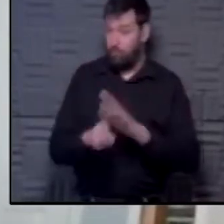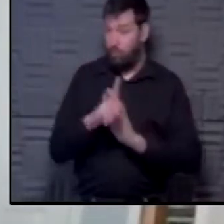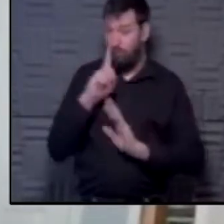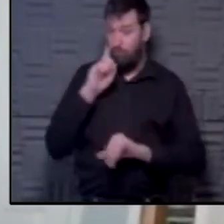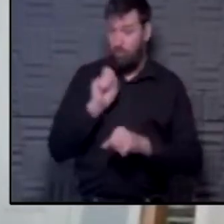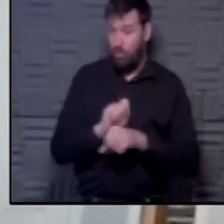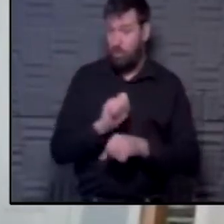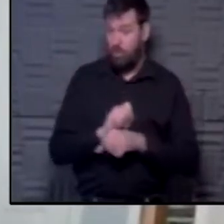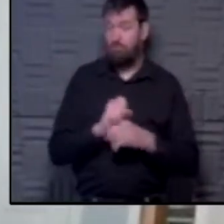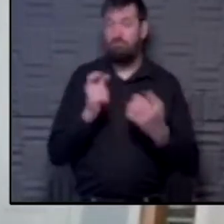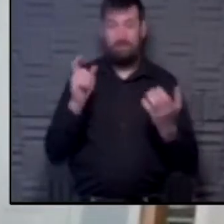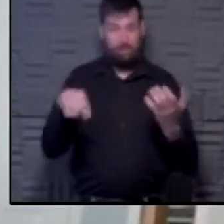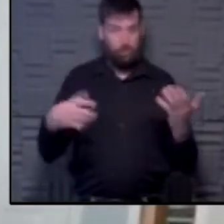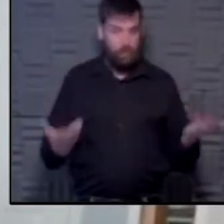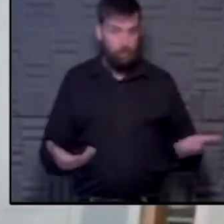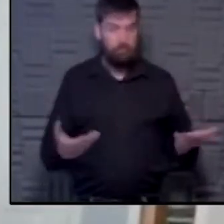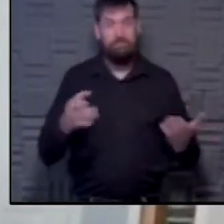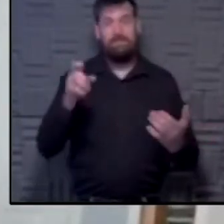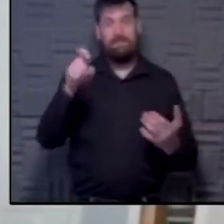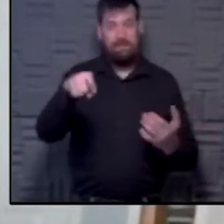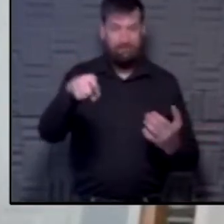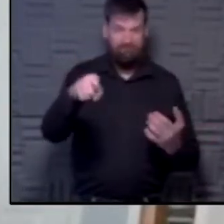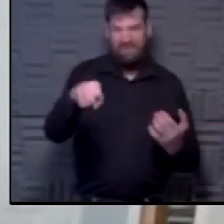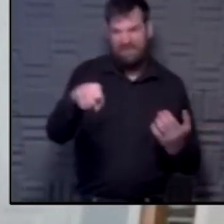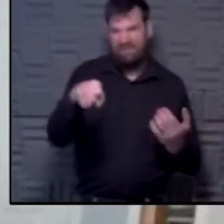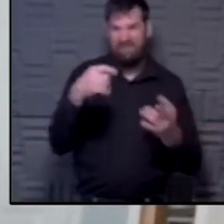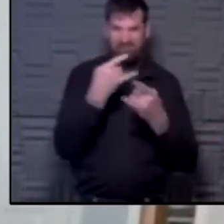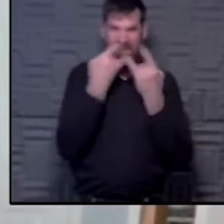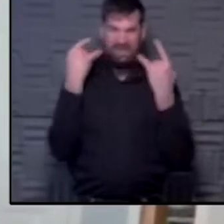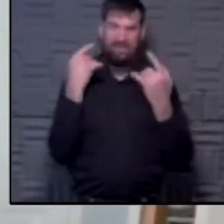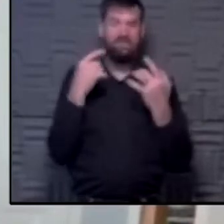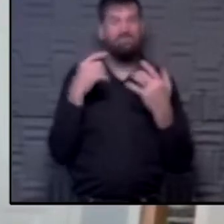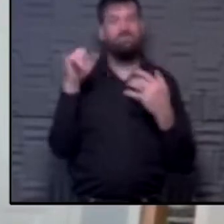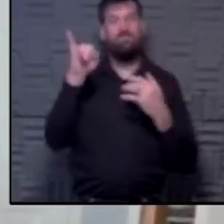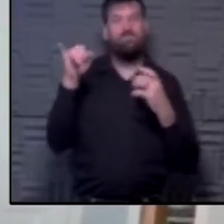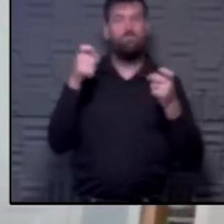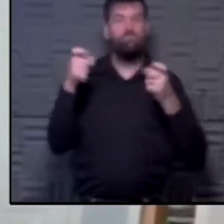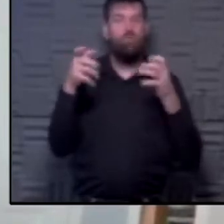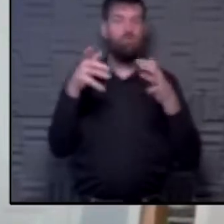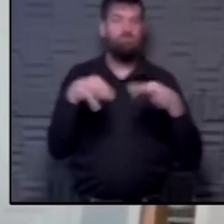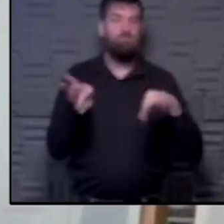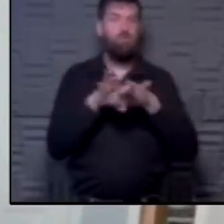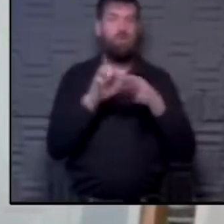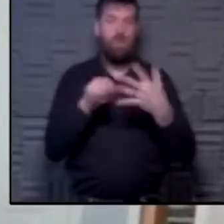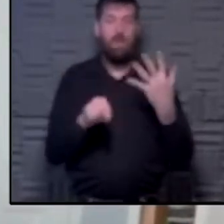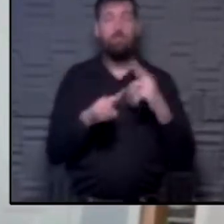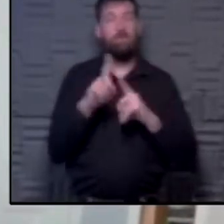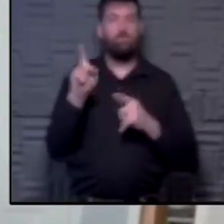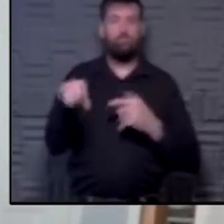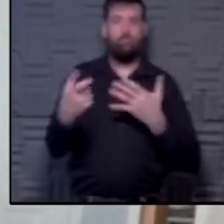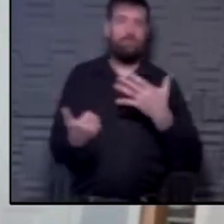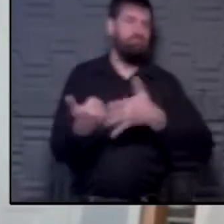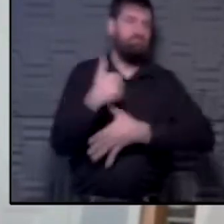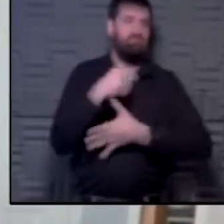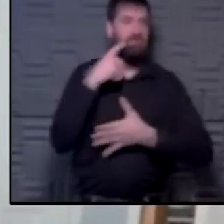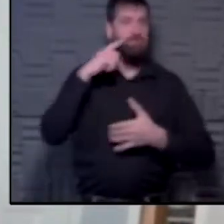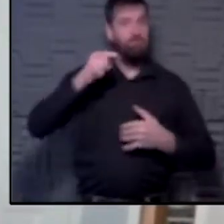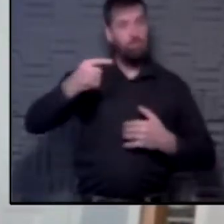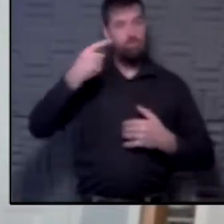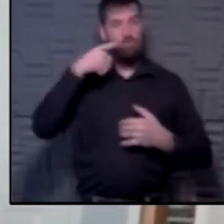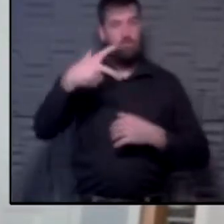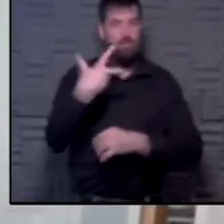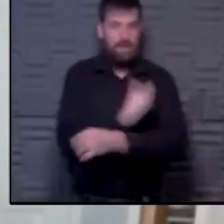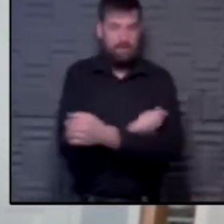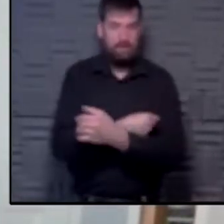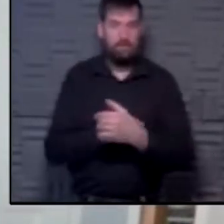need you here, and yes, you got a mask or whatever, and infection controls are important, but you should be first in line for the vaccine, and then we find